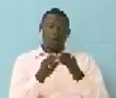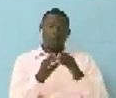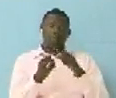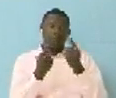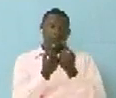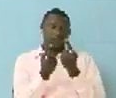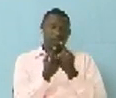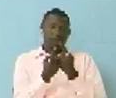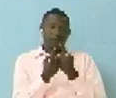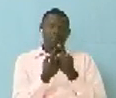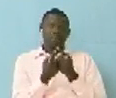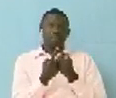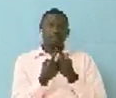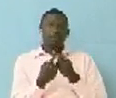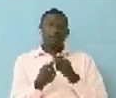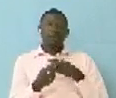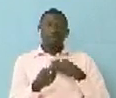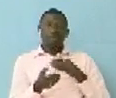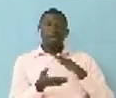was obtained